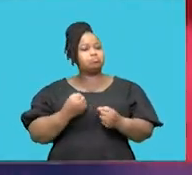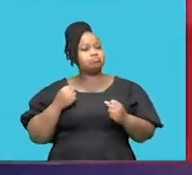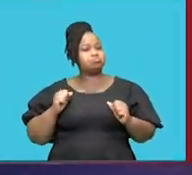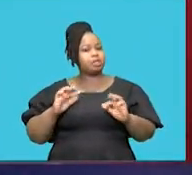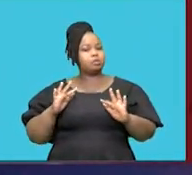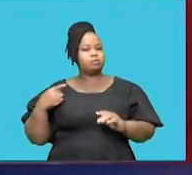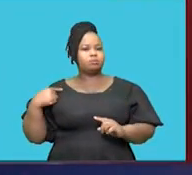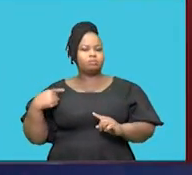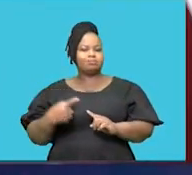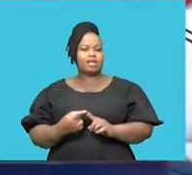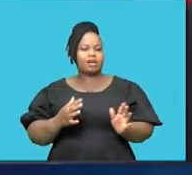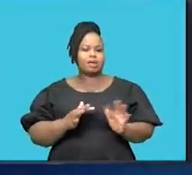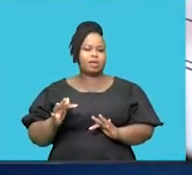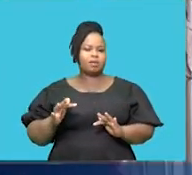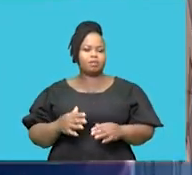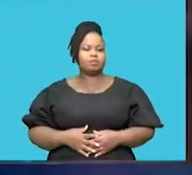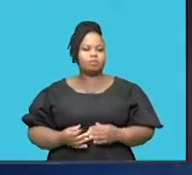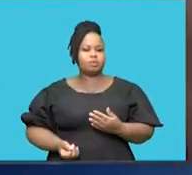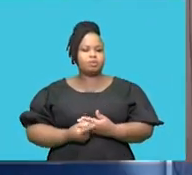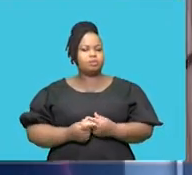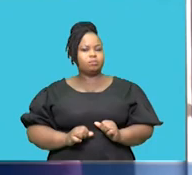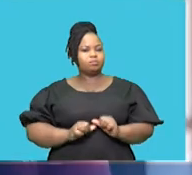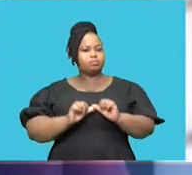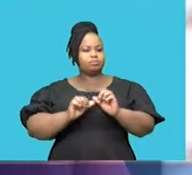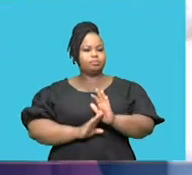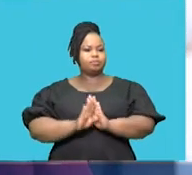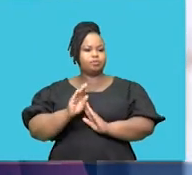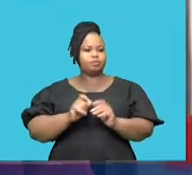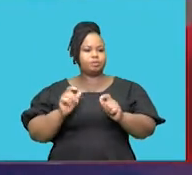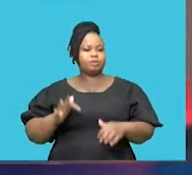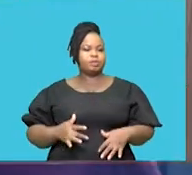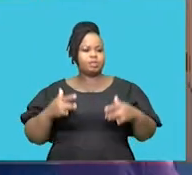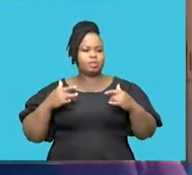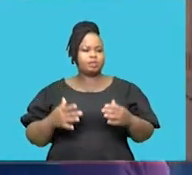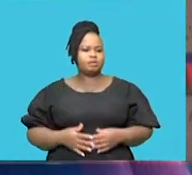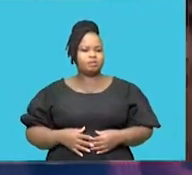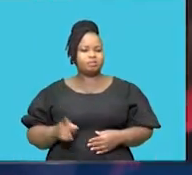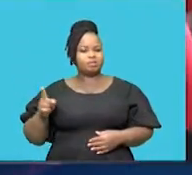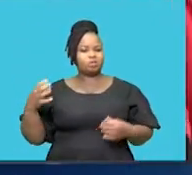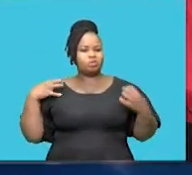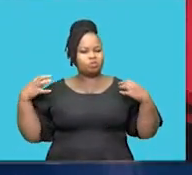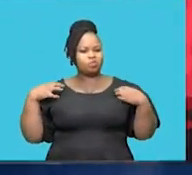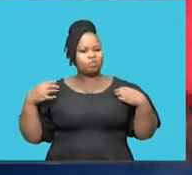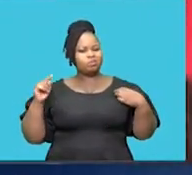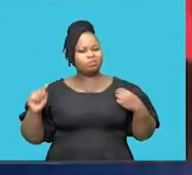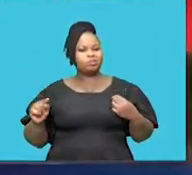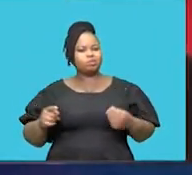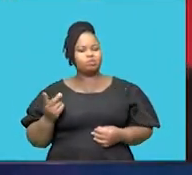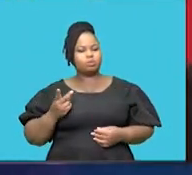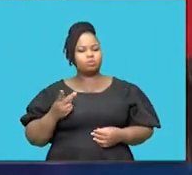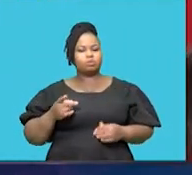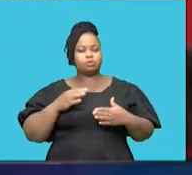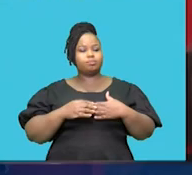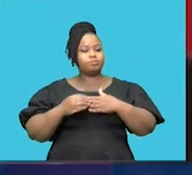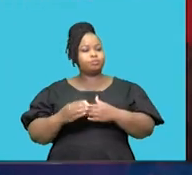lwayo nendima eyidlalileyo ukuphucula iimpilo zabemi beli. Eli holo lasekuhlaleni ngumqondiso